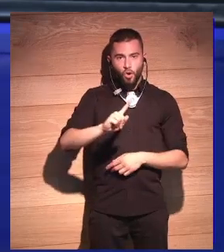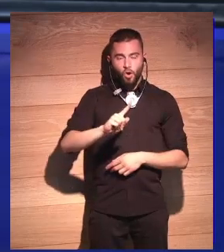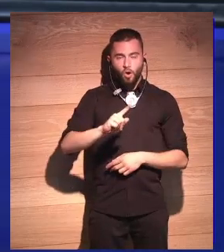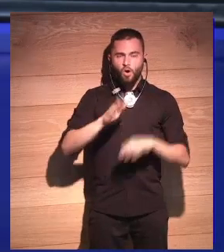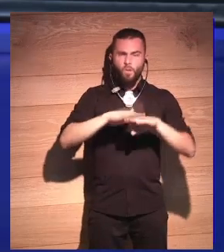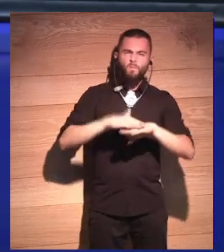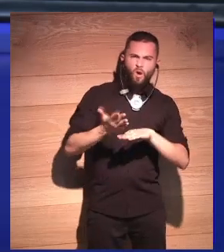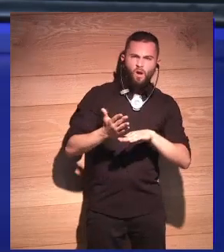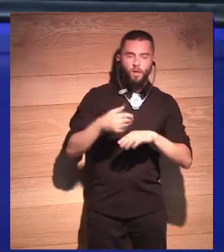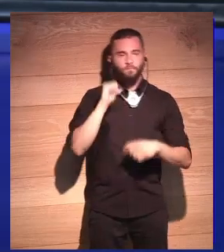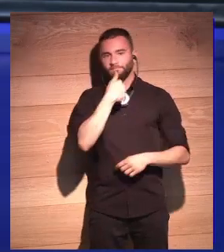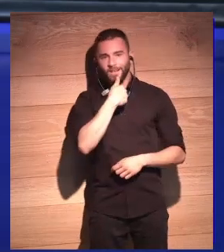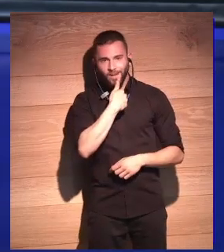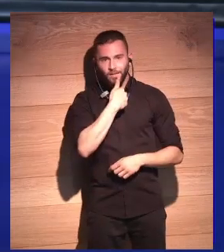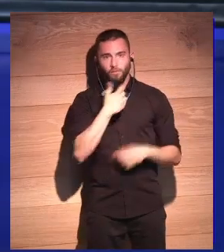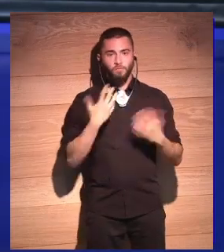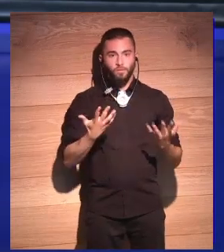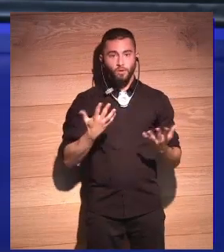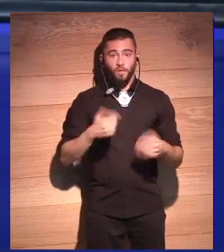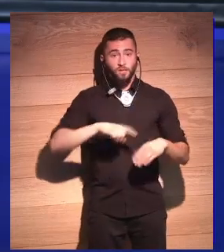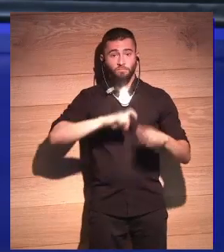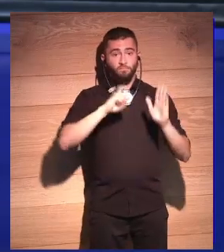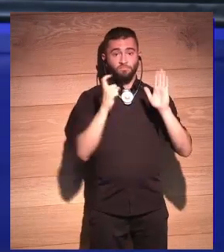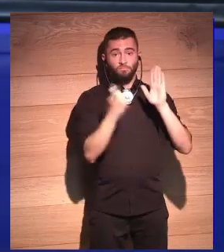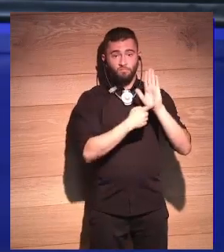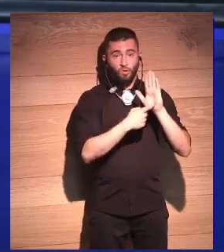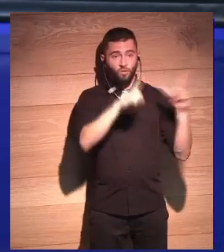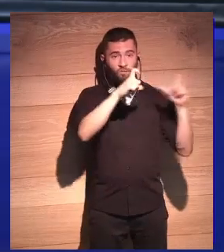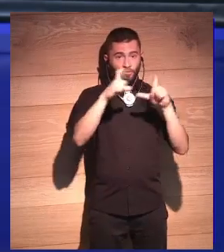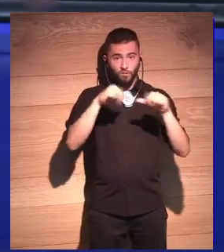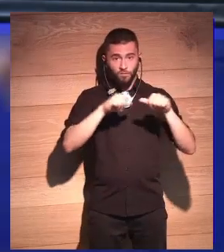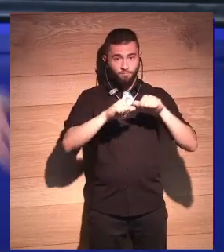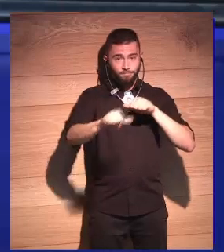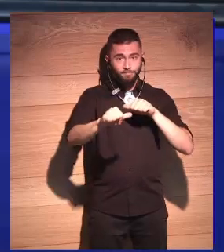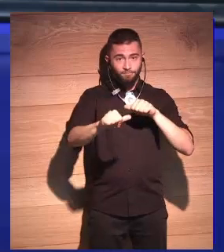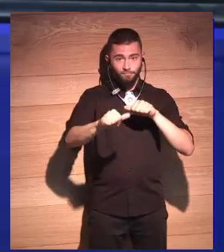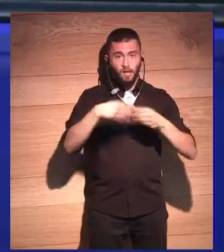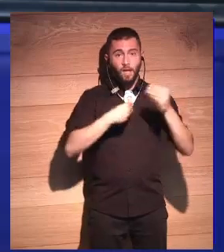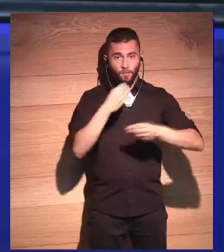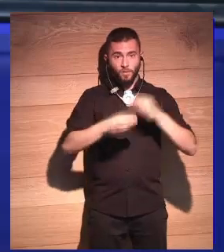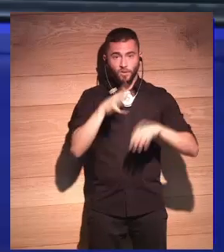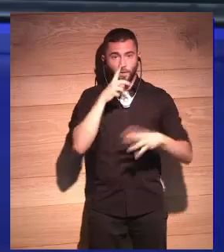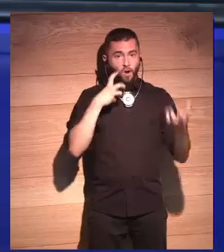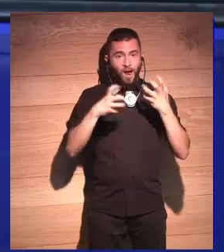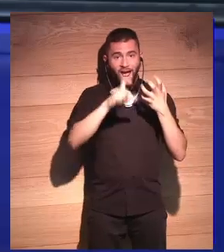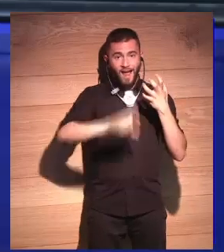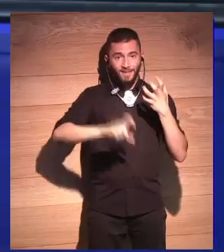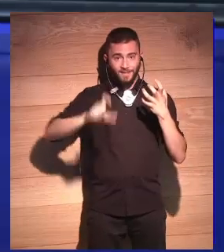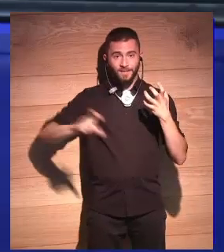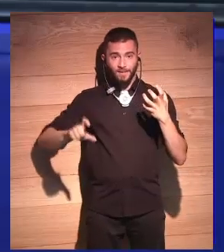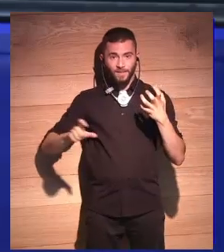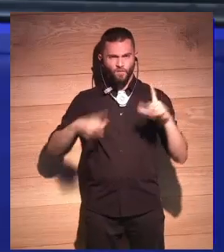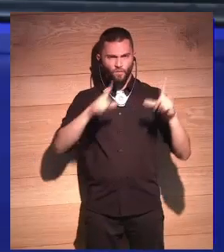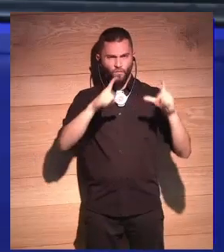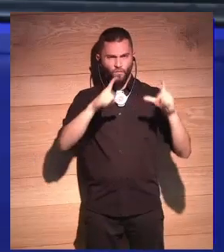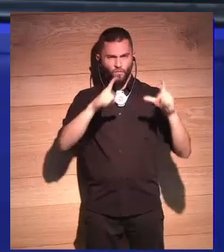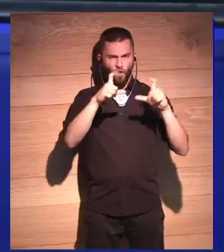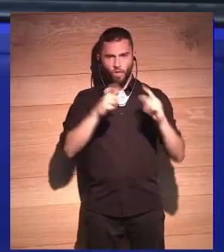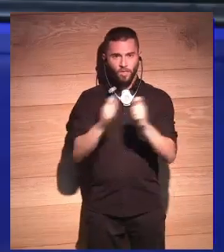the whole thing from photos. Because we have artists, chuck them a stack of photos and they'll build whatever they see.